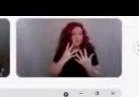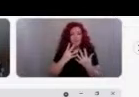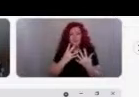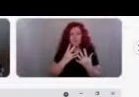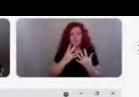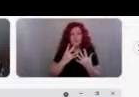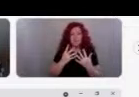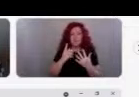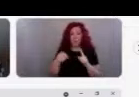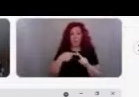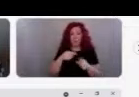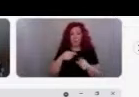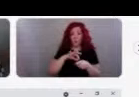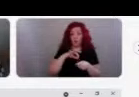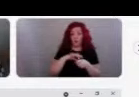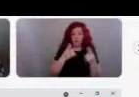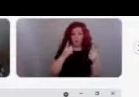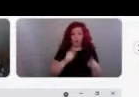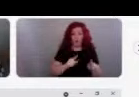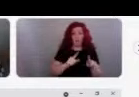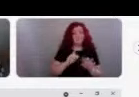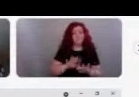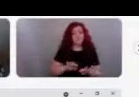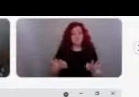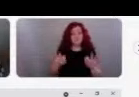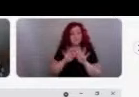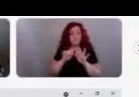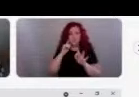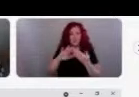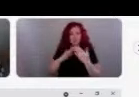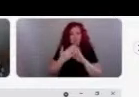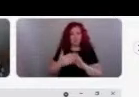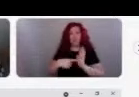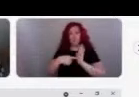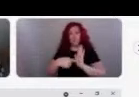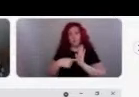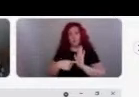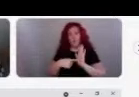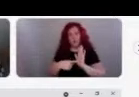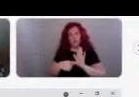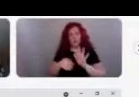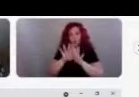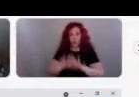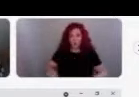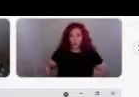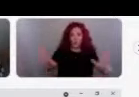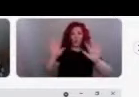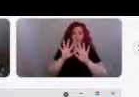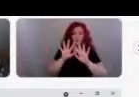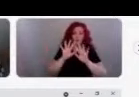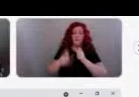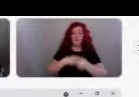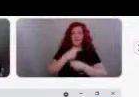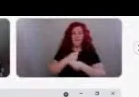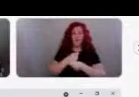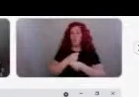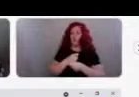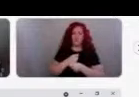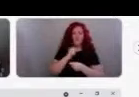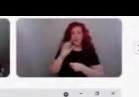whenever it is election cycles i think it is pertinent for these communities to be represented throughout the entirety of the year and not just election